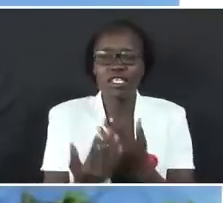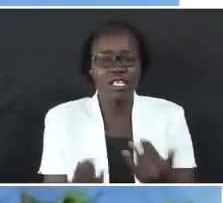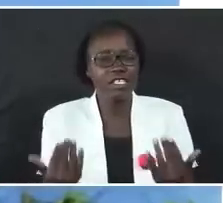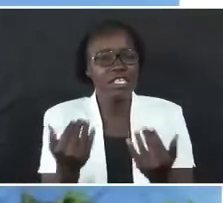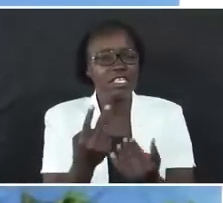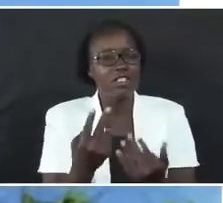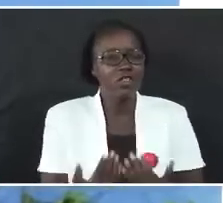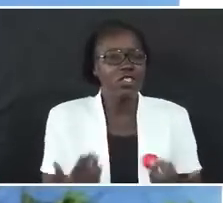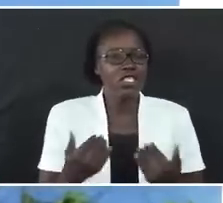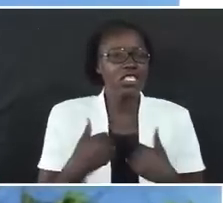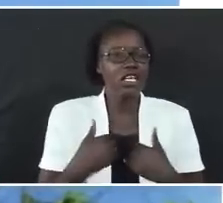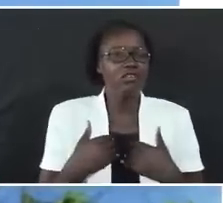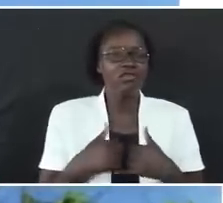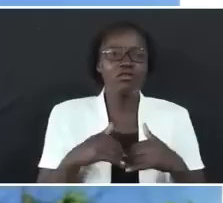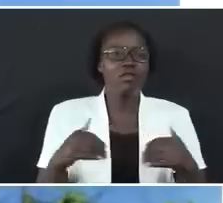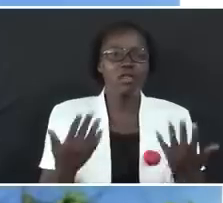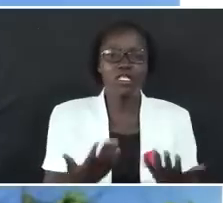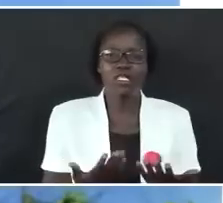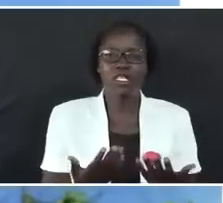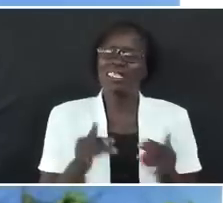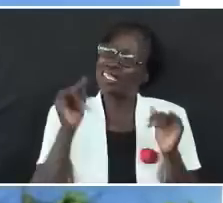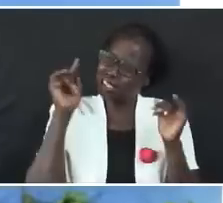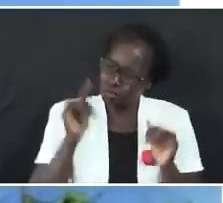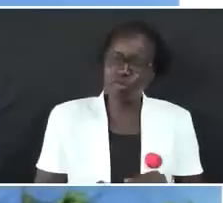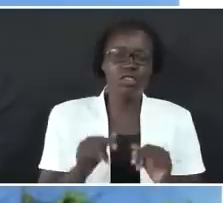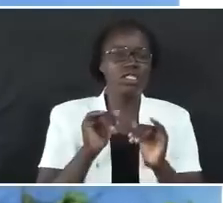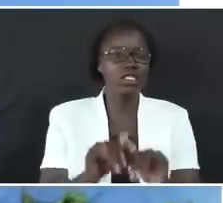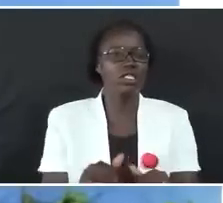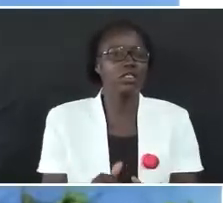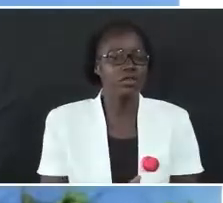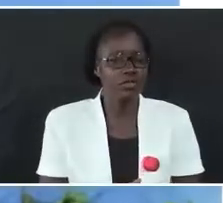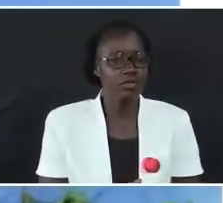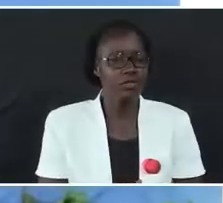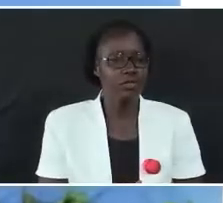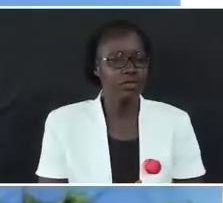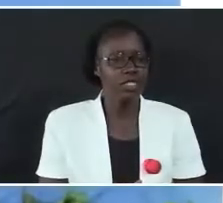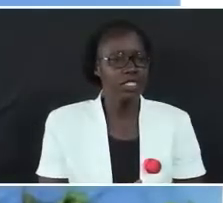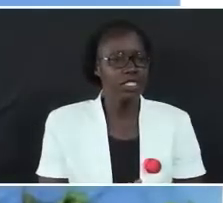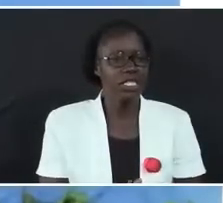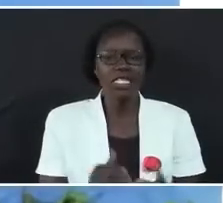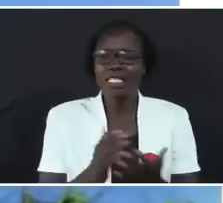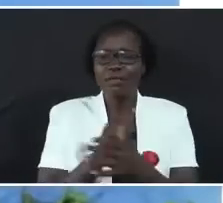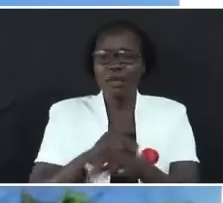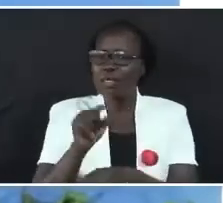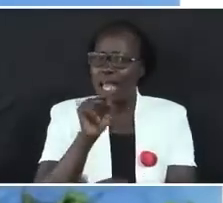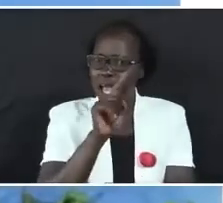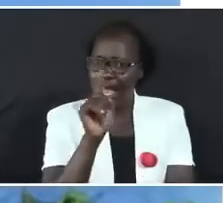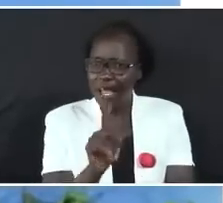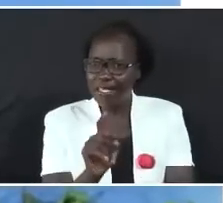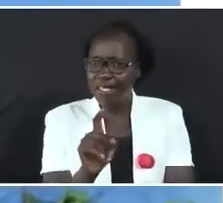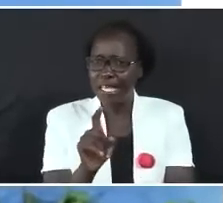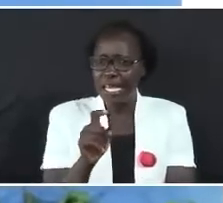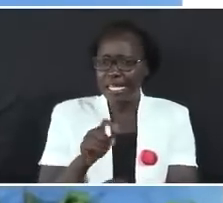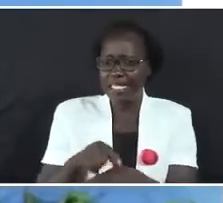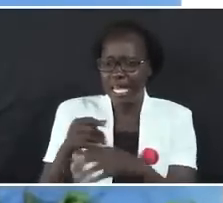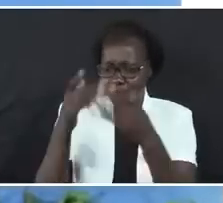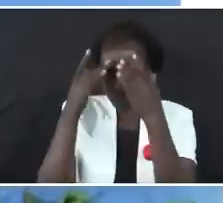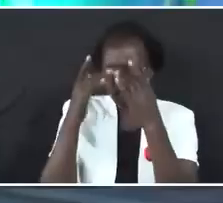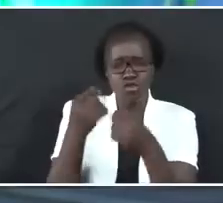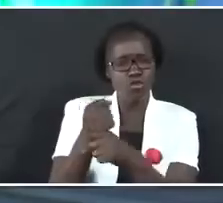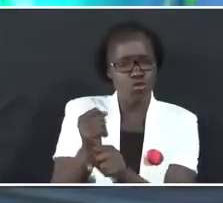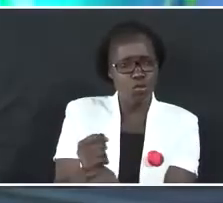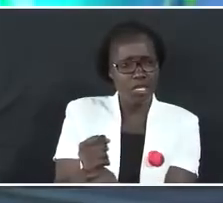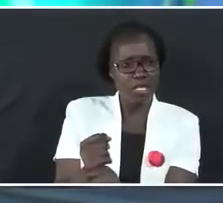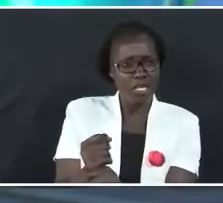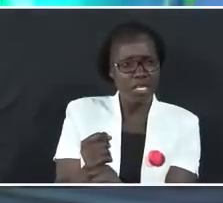children. They went separate ways. They couldn't stay. And at times I ask, when we are making these decisions,